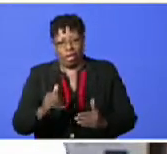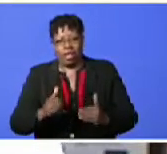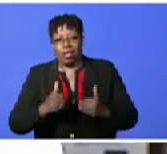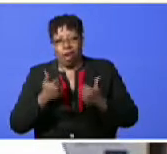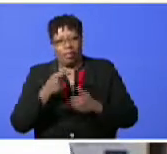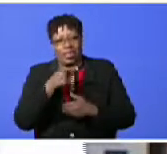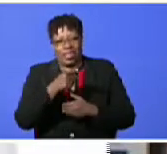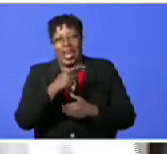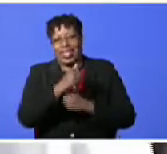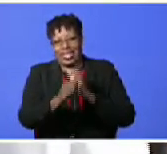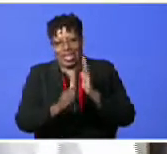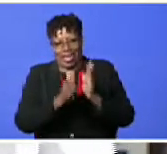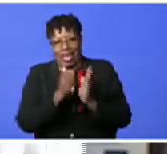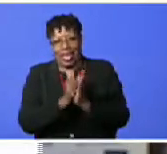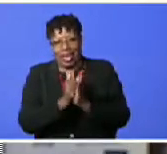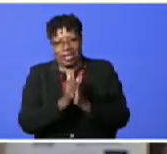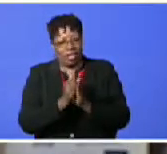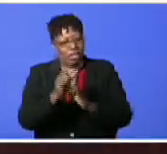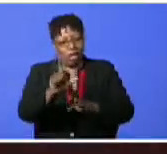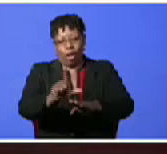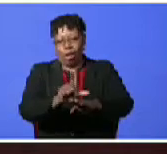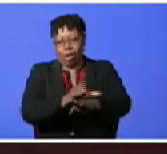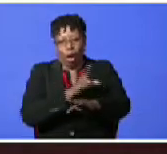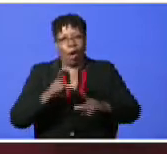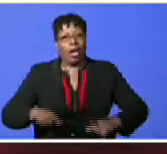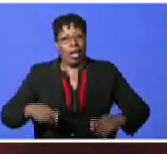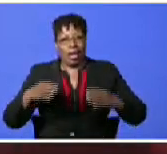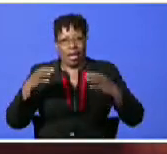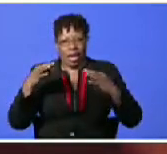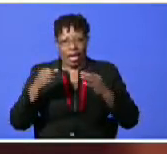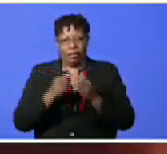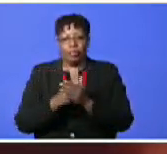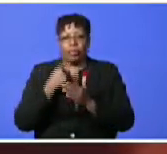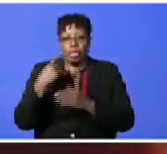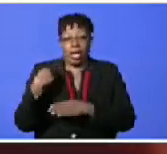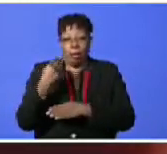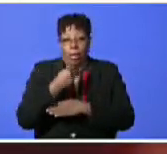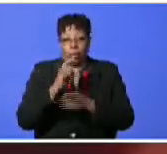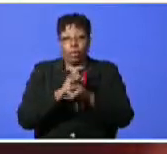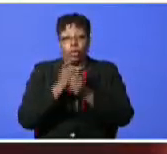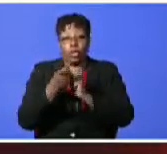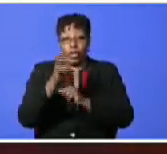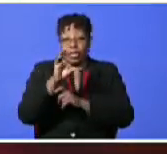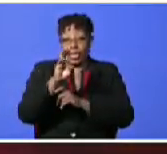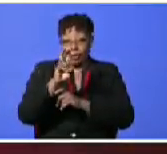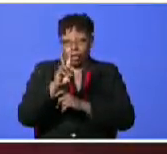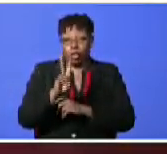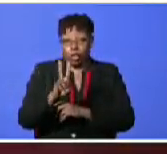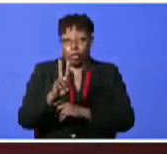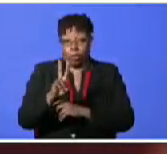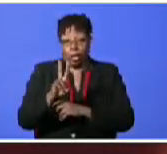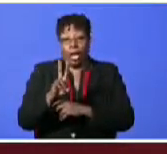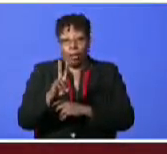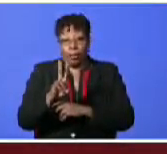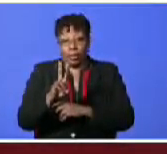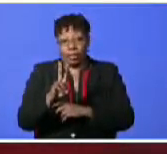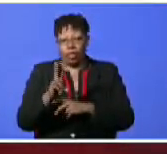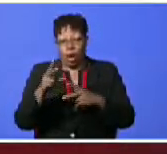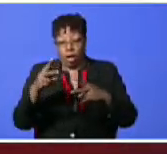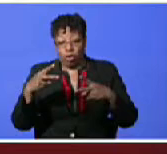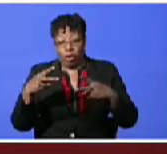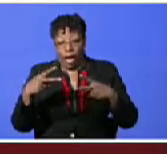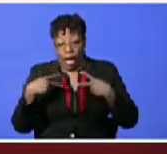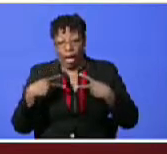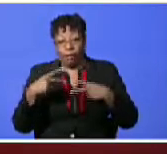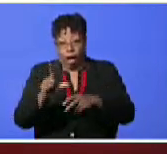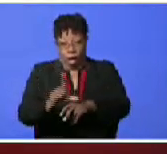that age, that's a long life as a sickler. She says a member recently turned 72, and it is possible to have a long life depending on a number